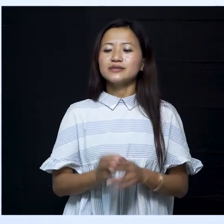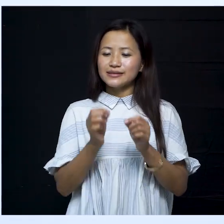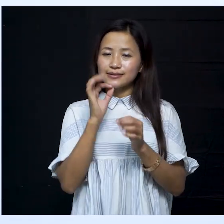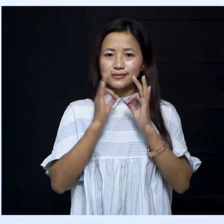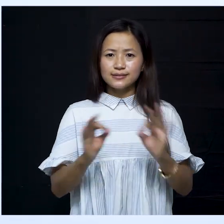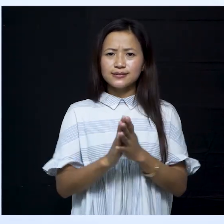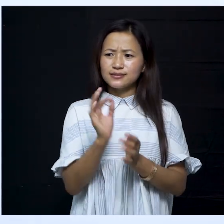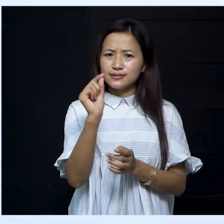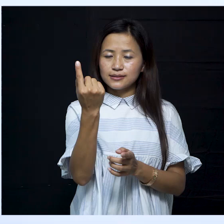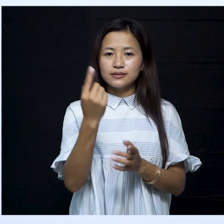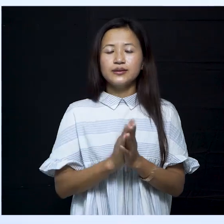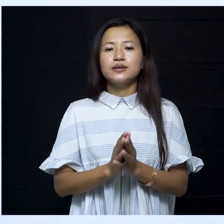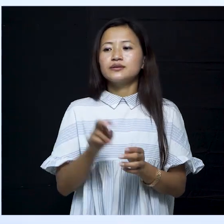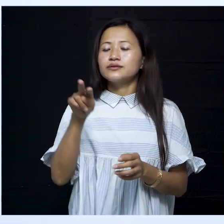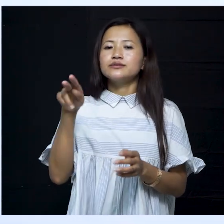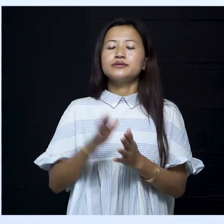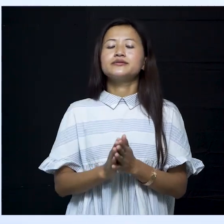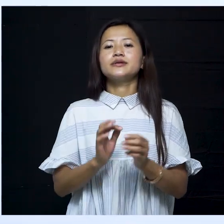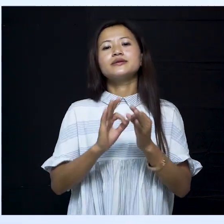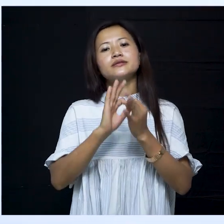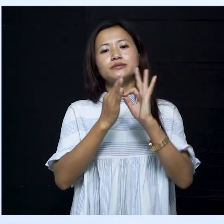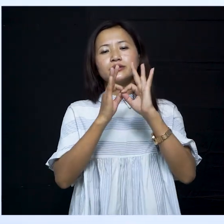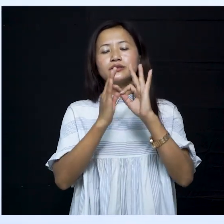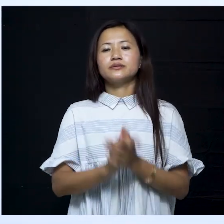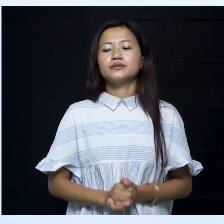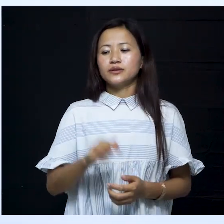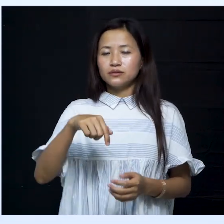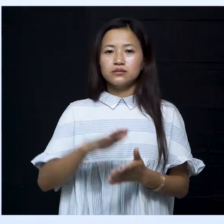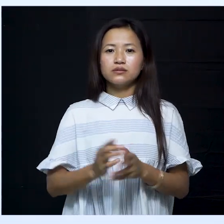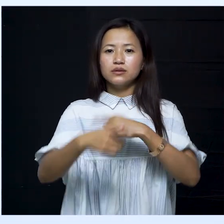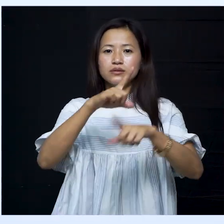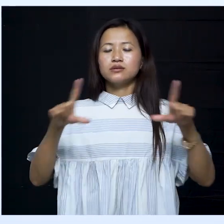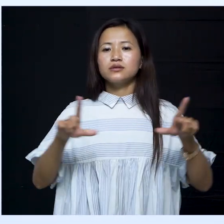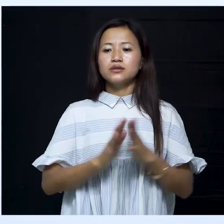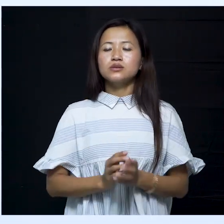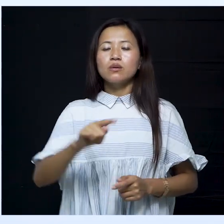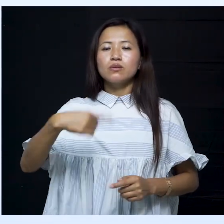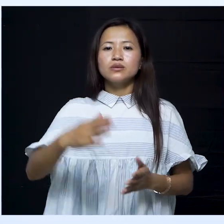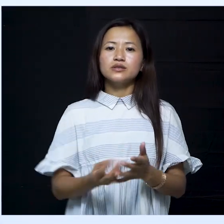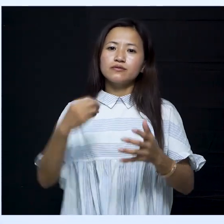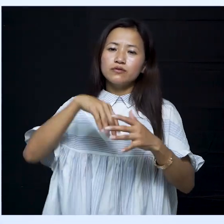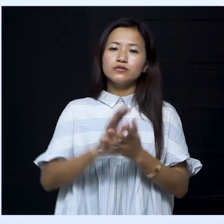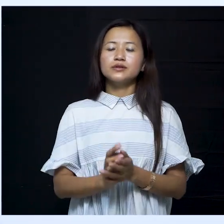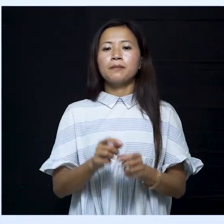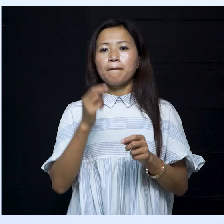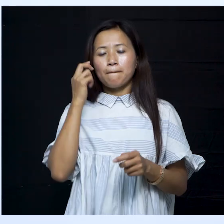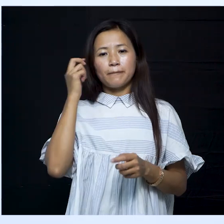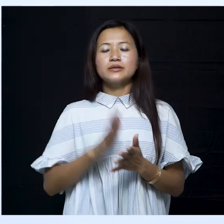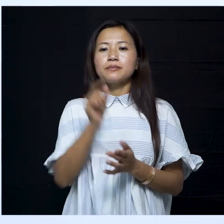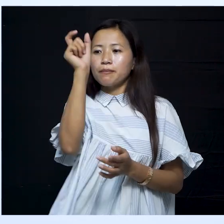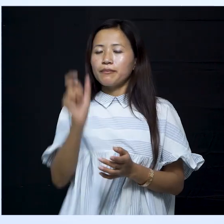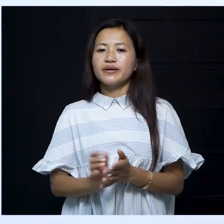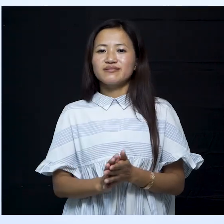kinds of meaning and interpretation. Language is always evolving with mankind. I'm sure you are aware of